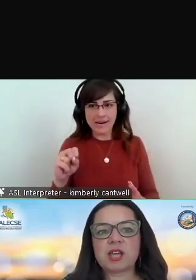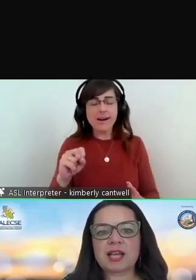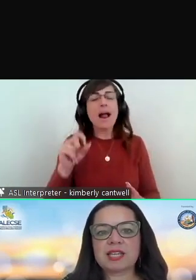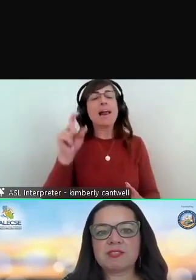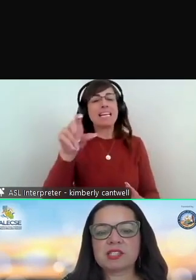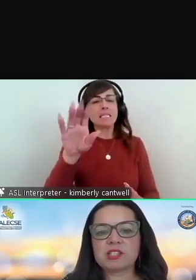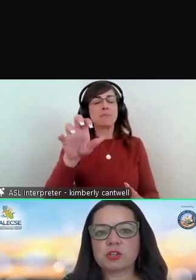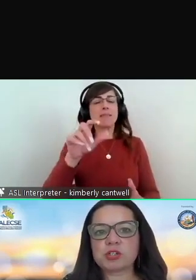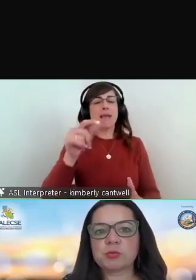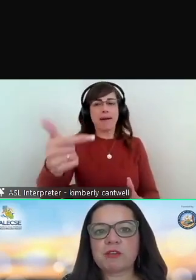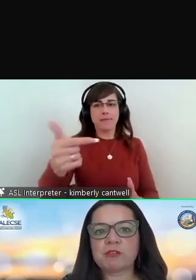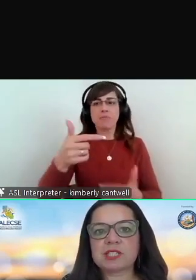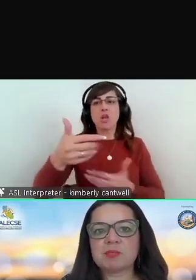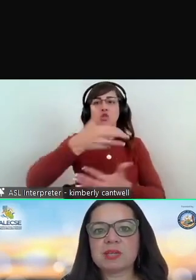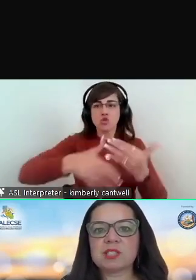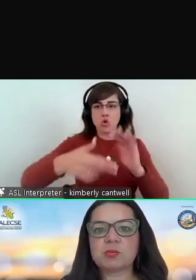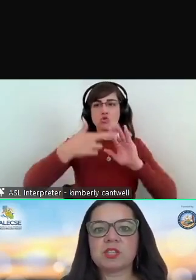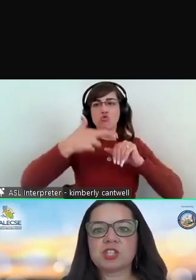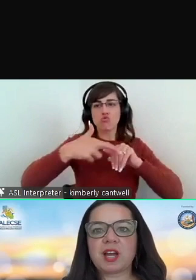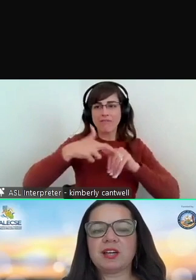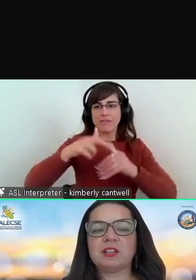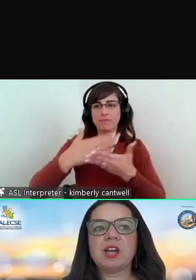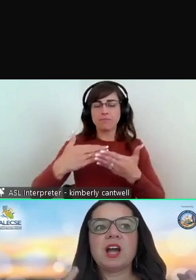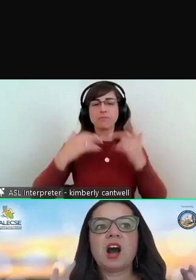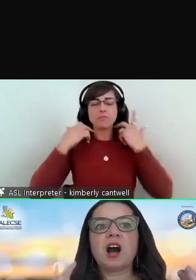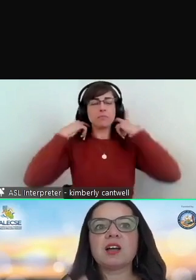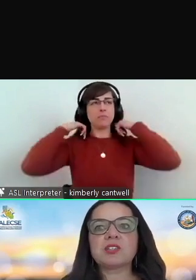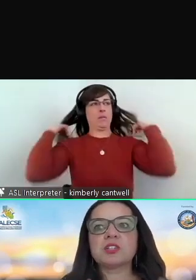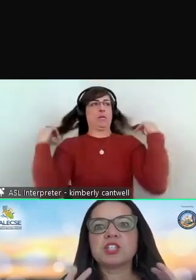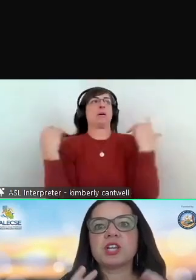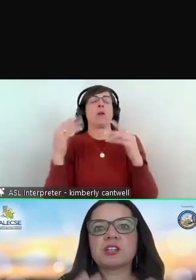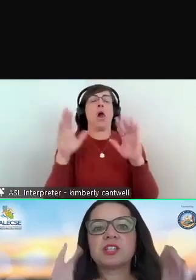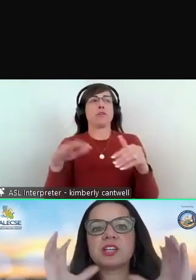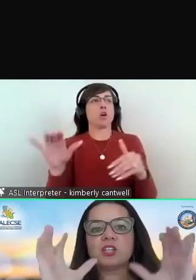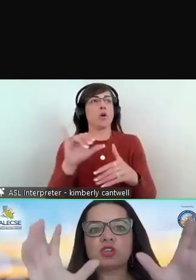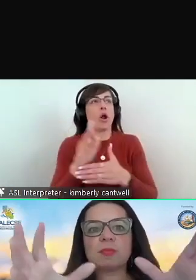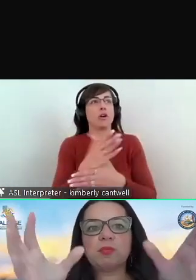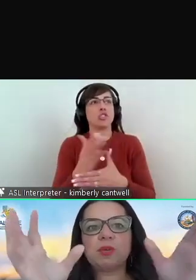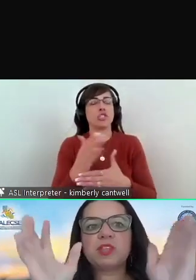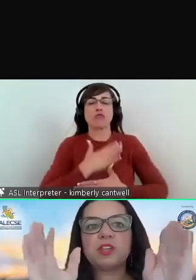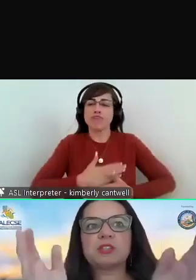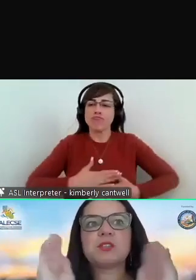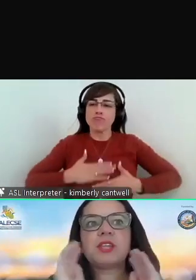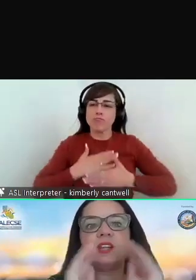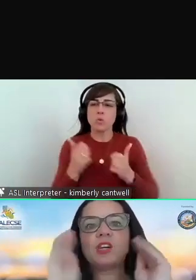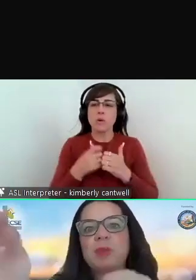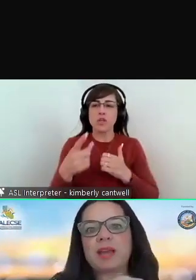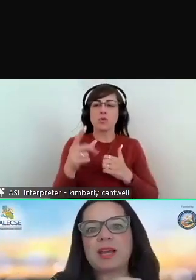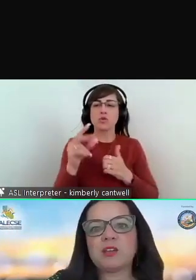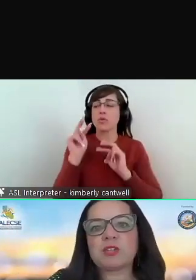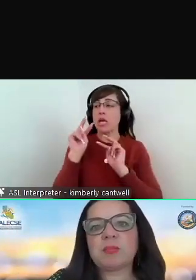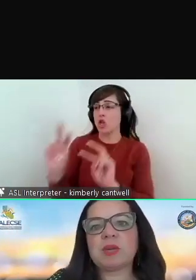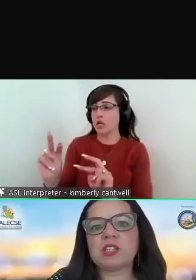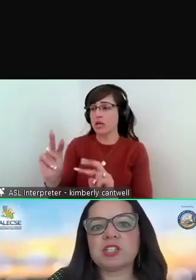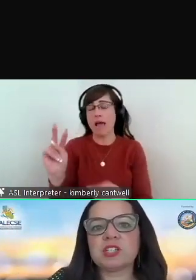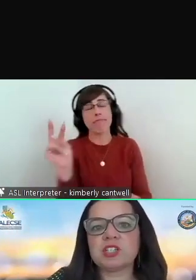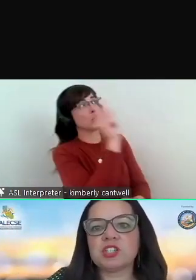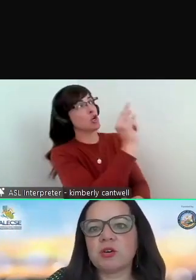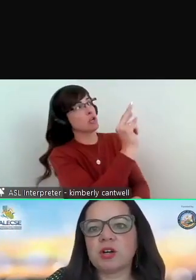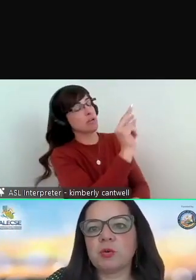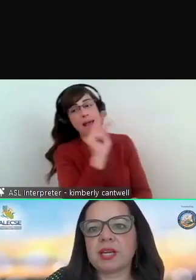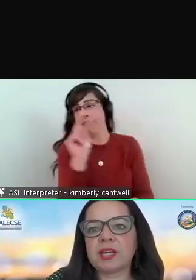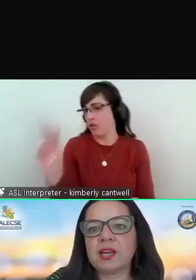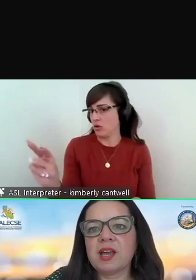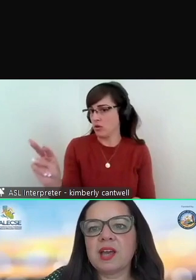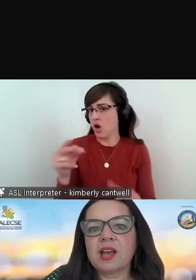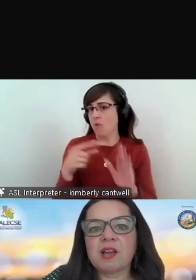that it has to have that social referencing piece where the child also shares the enjoyment with you. So they look back at you. So I'm going to just show